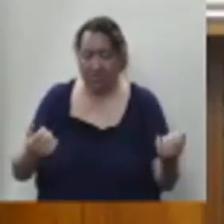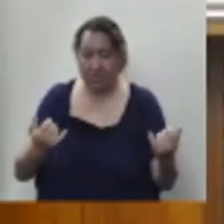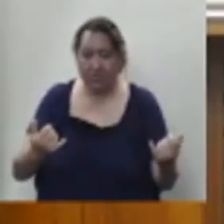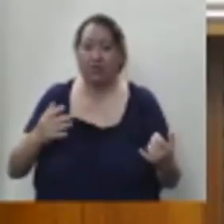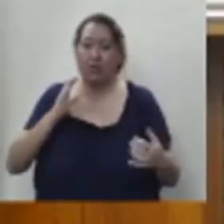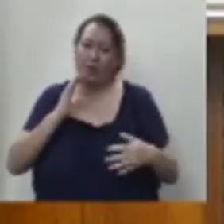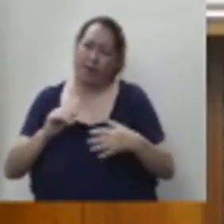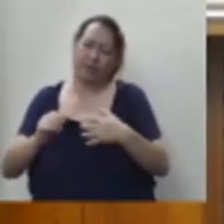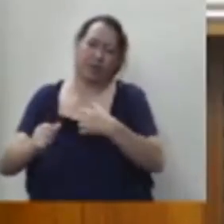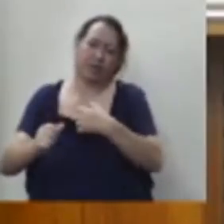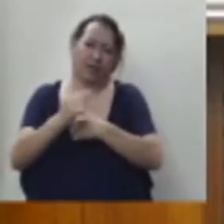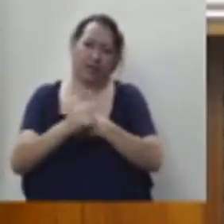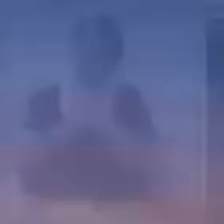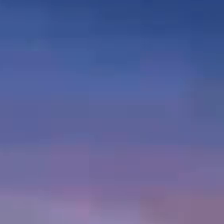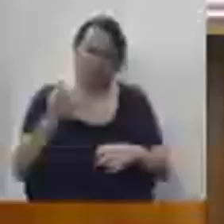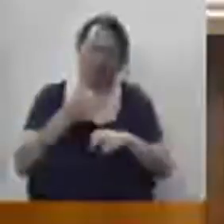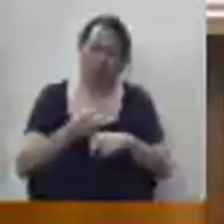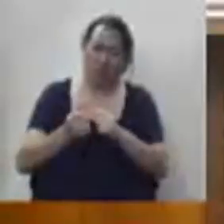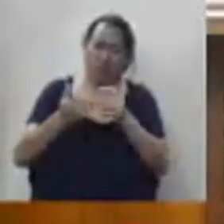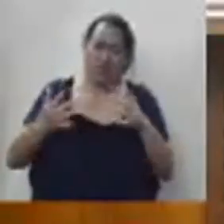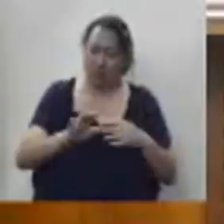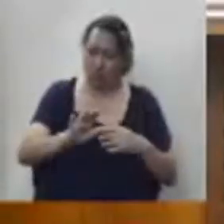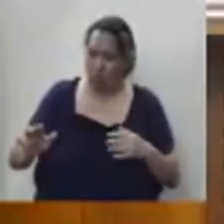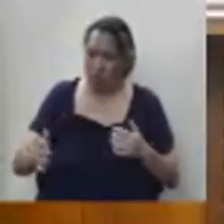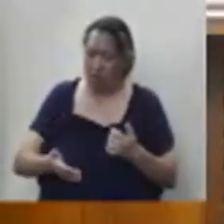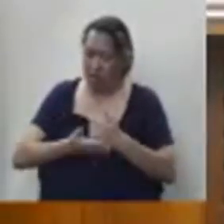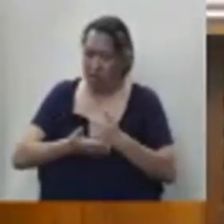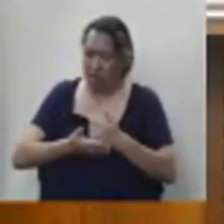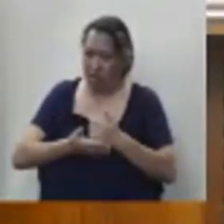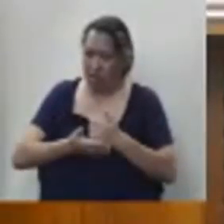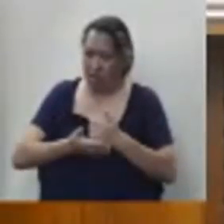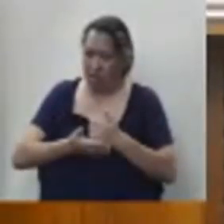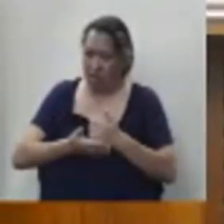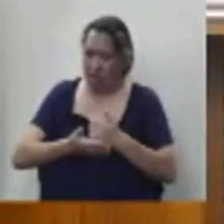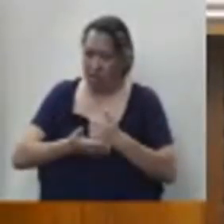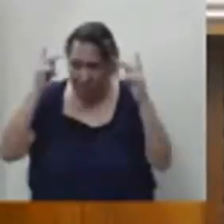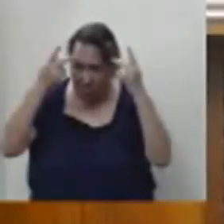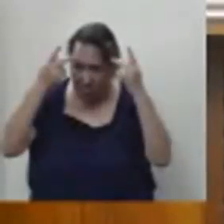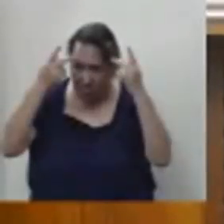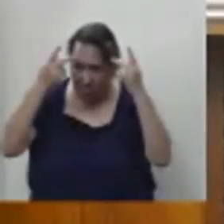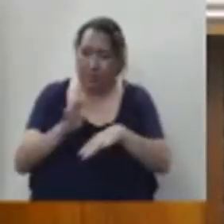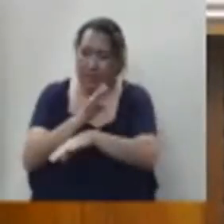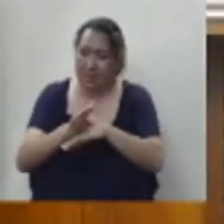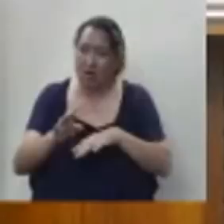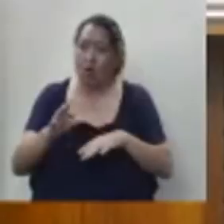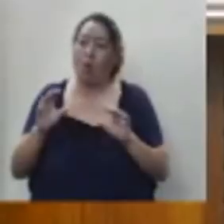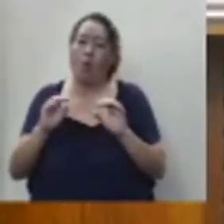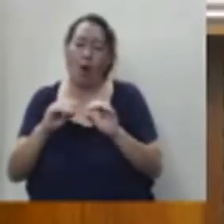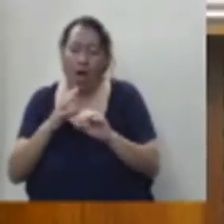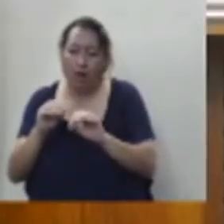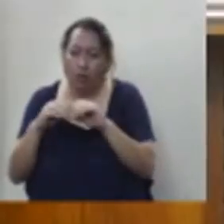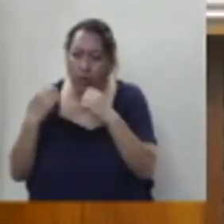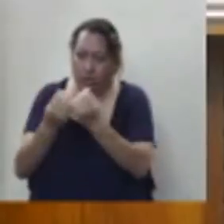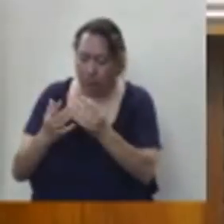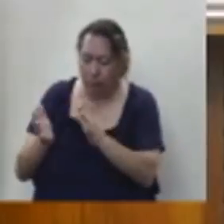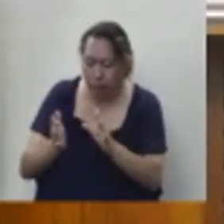help. Since the start of this pandemic, businesses and organizations have taken small steps in our great struggle